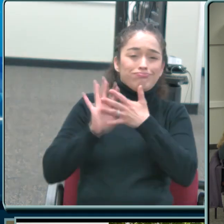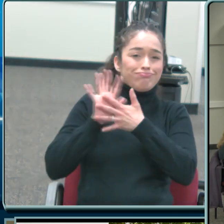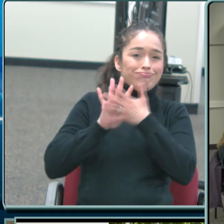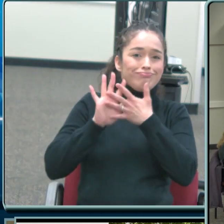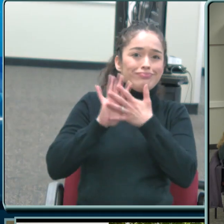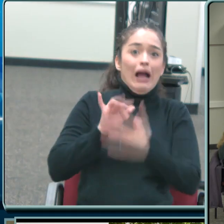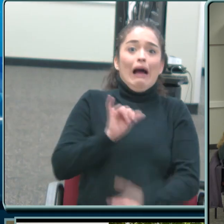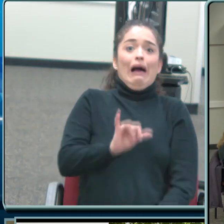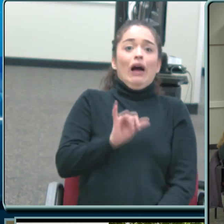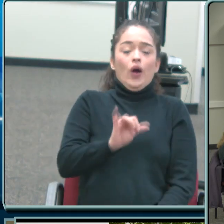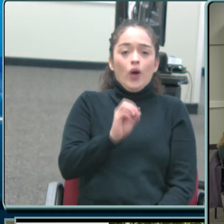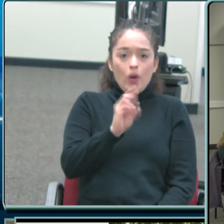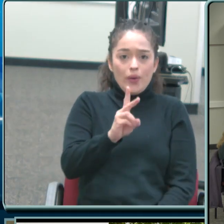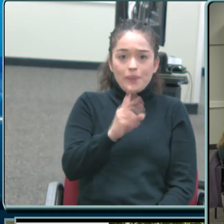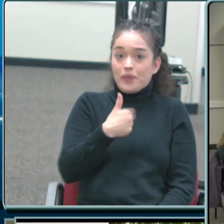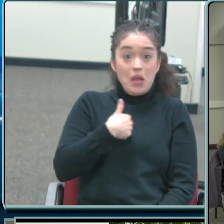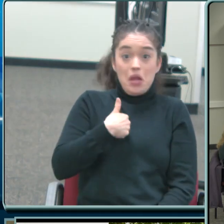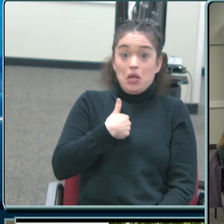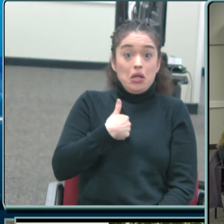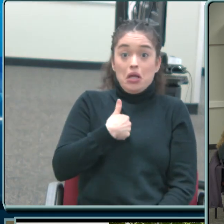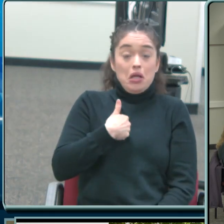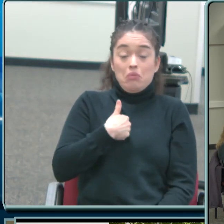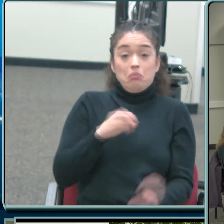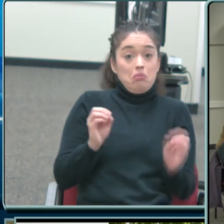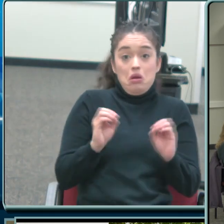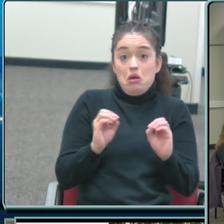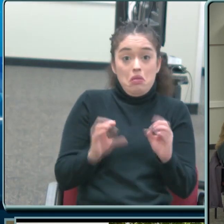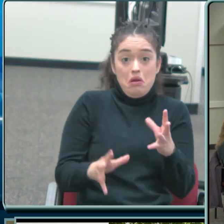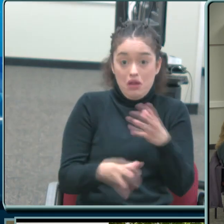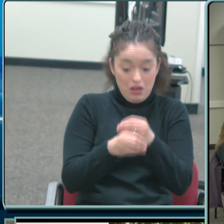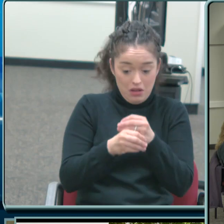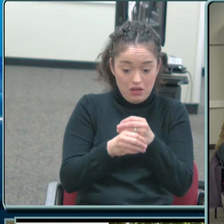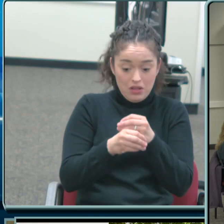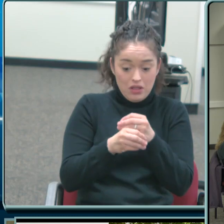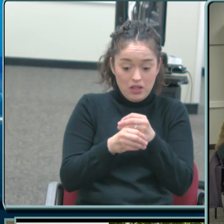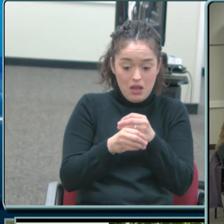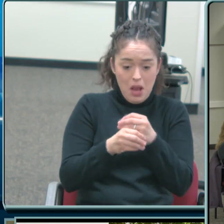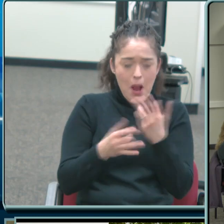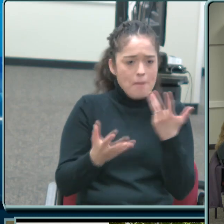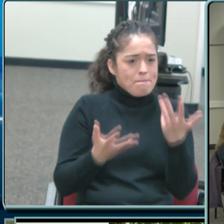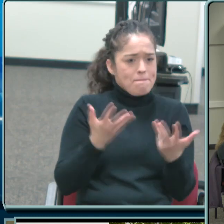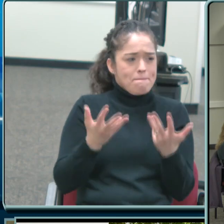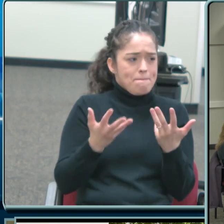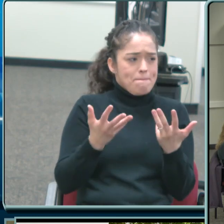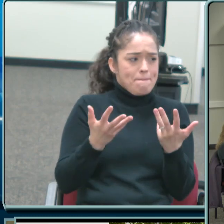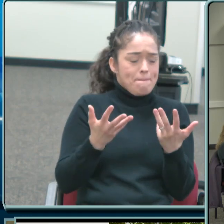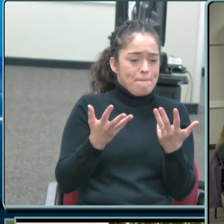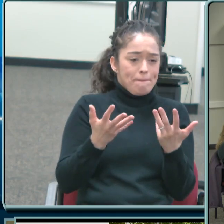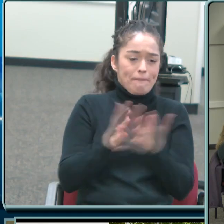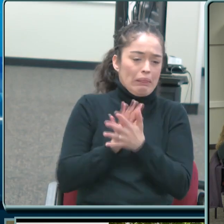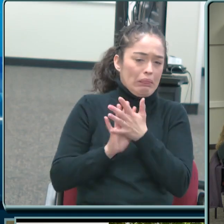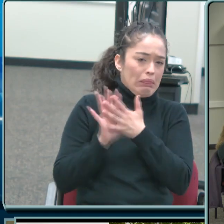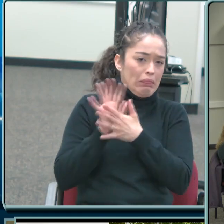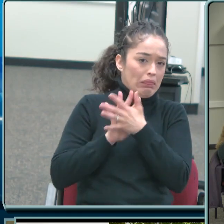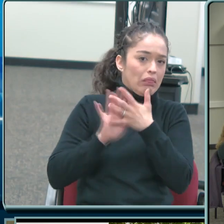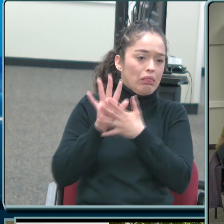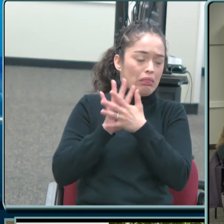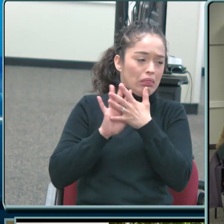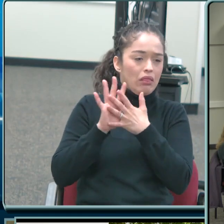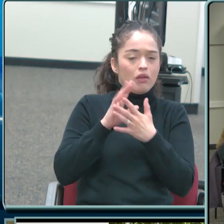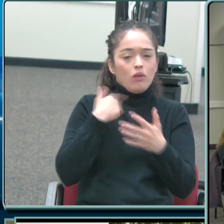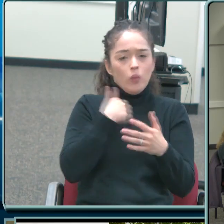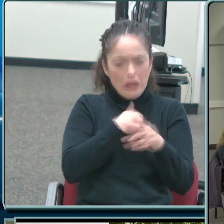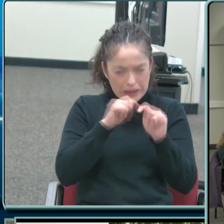Oh, okay. I don't have anything to add to the great our team is doing related